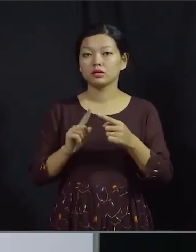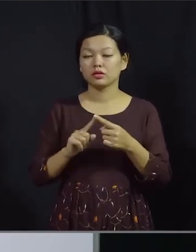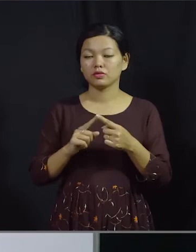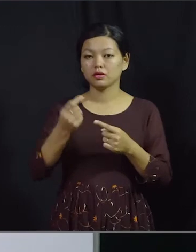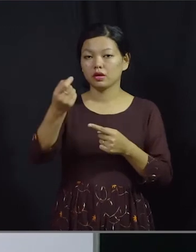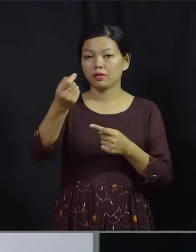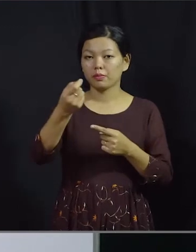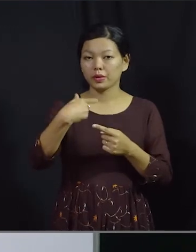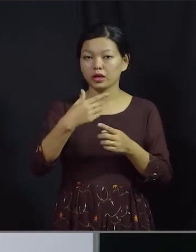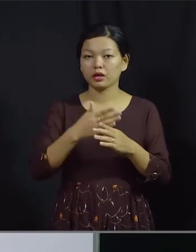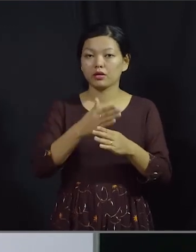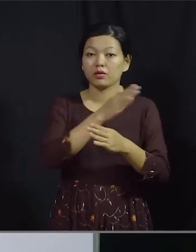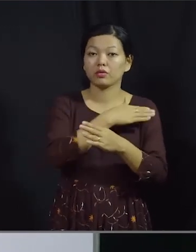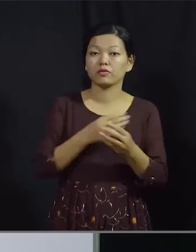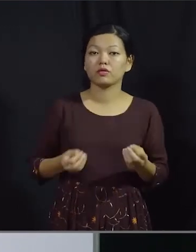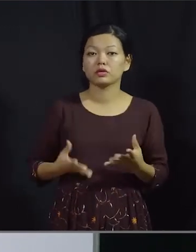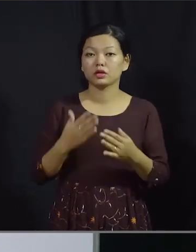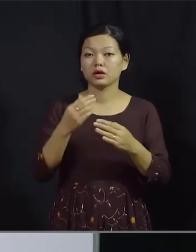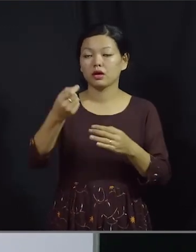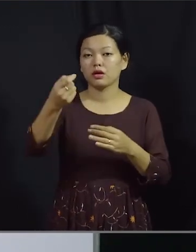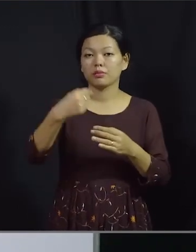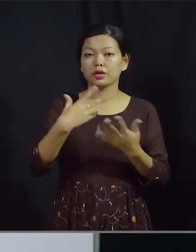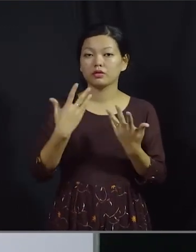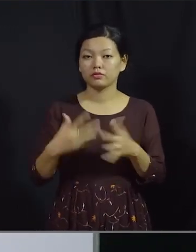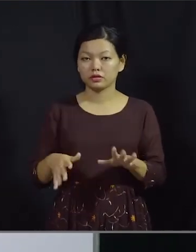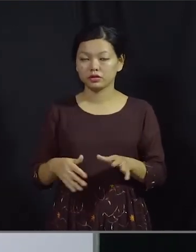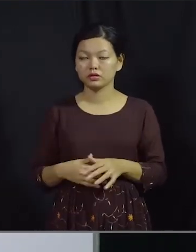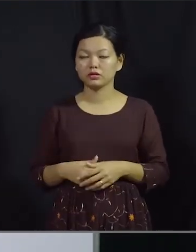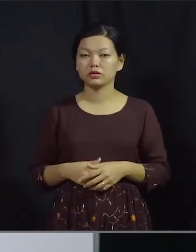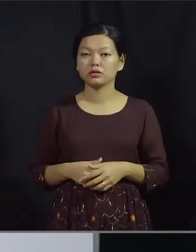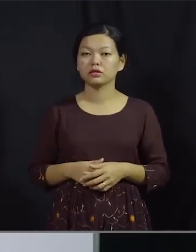advance. 1,800. Advance receipt of commission.